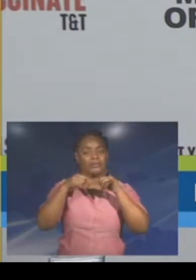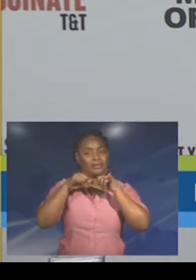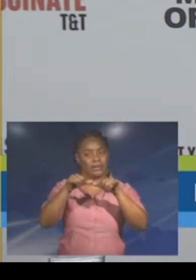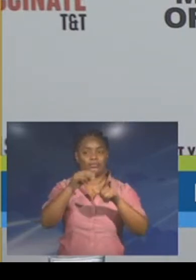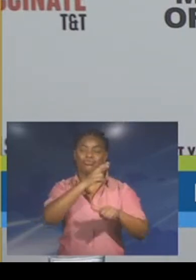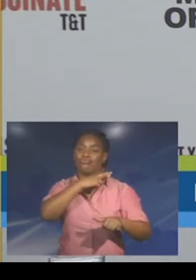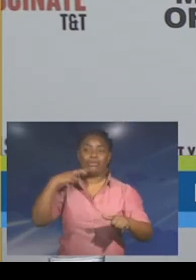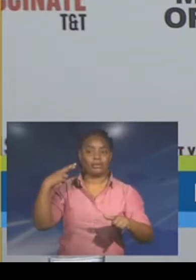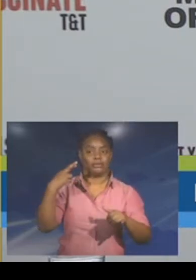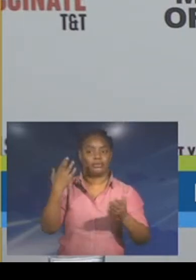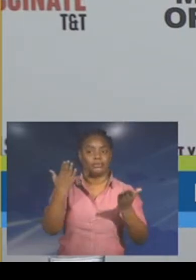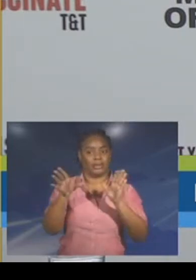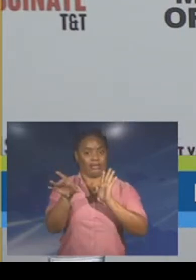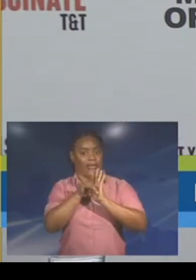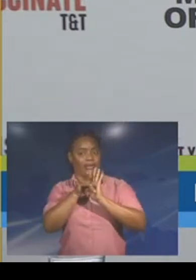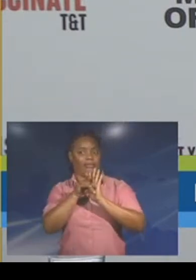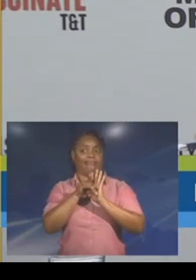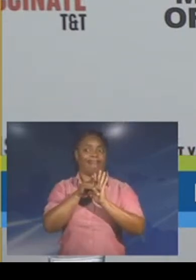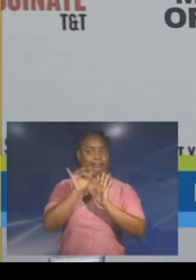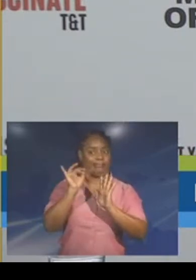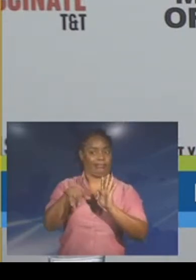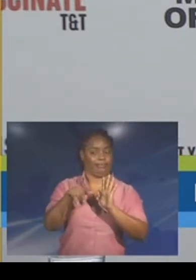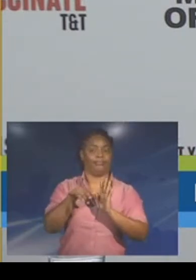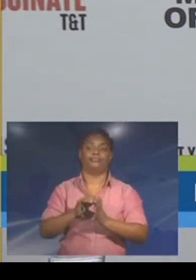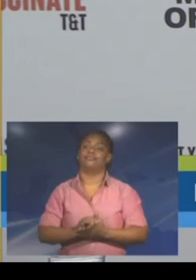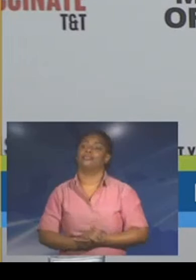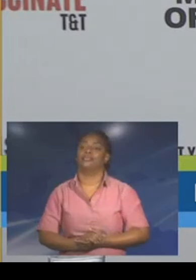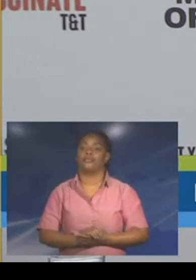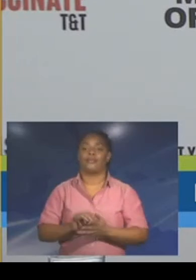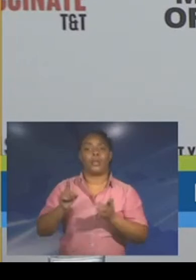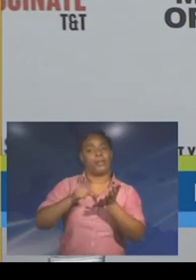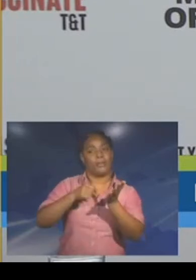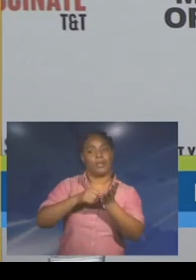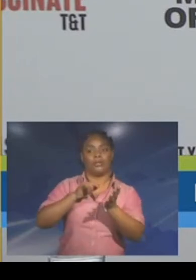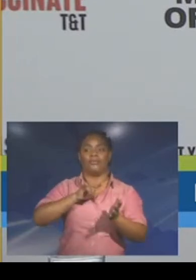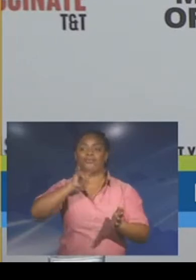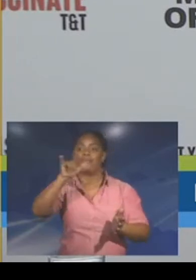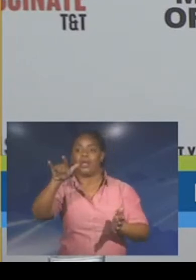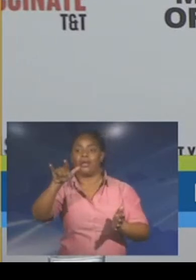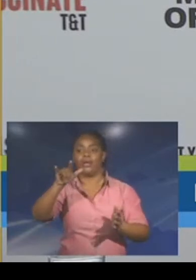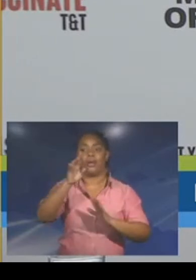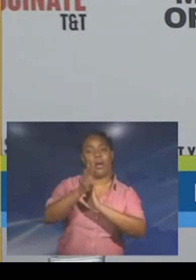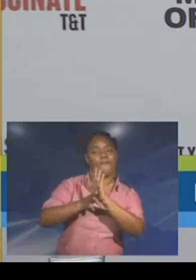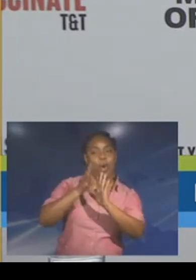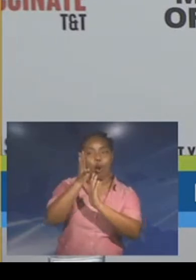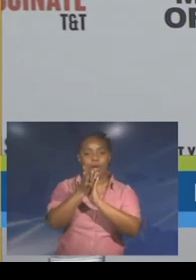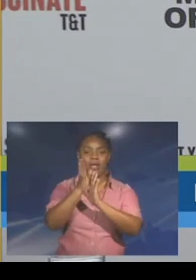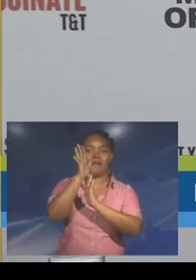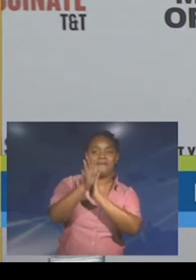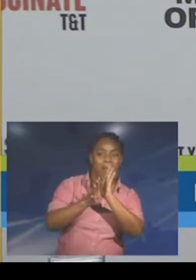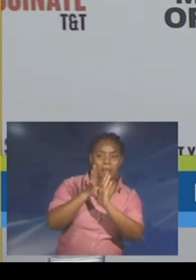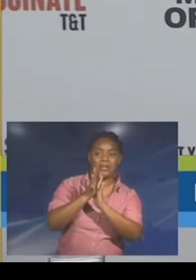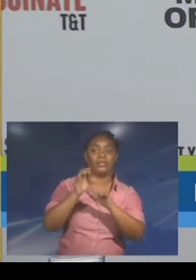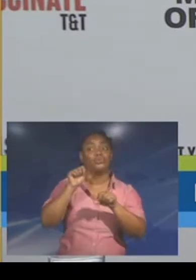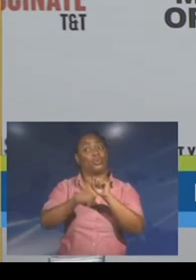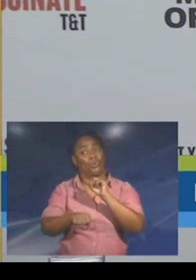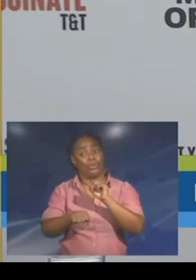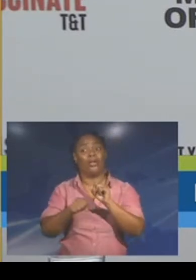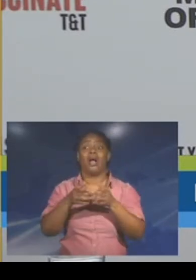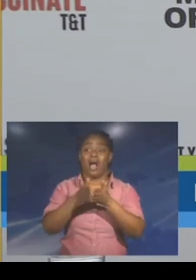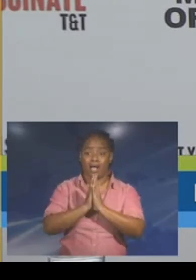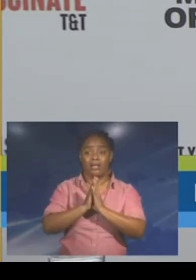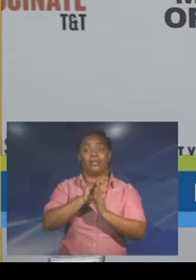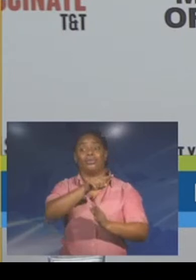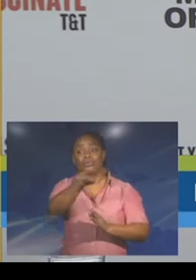space with no social distancing for 4 hours, 5 hours, 6 hours? So we are recommending